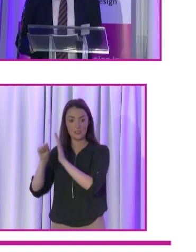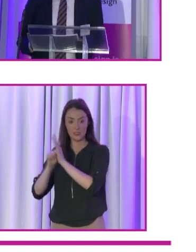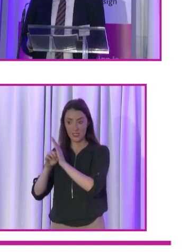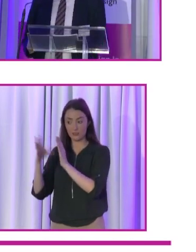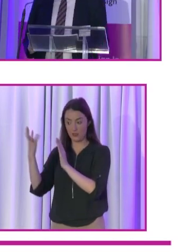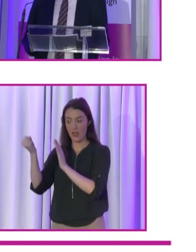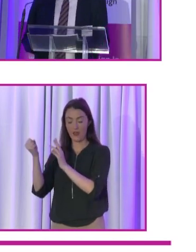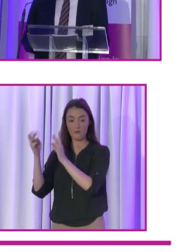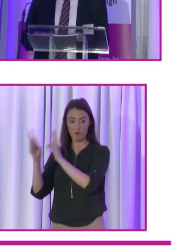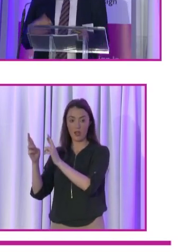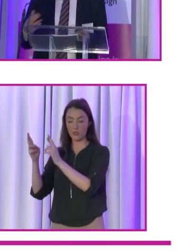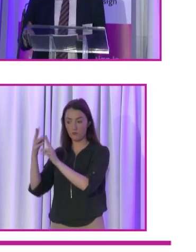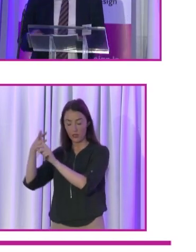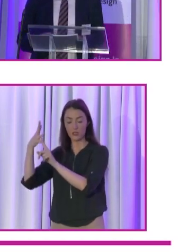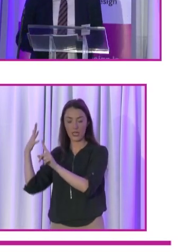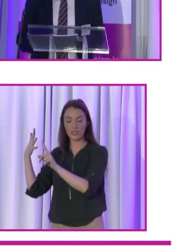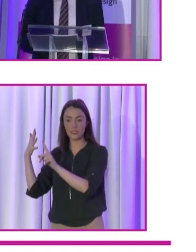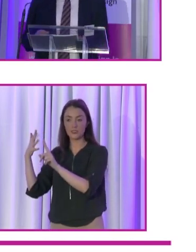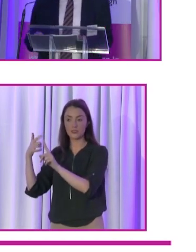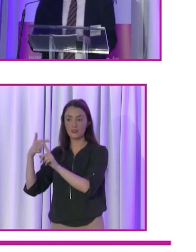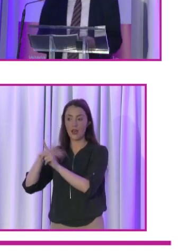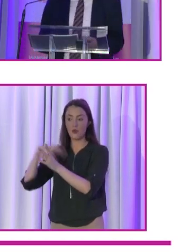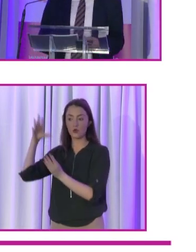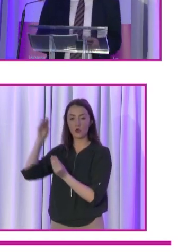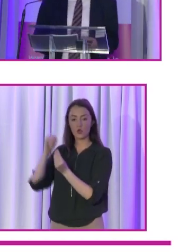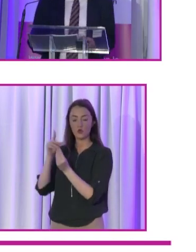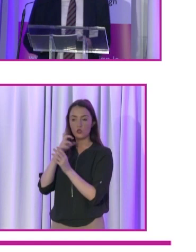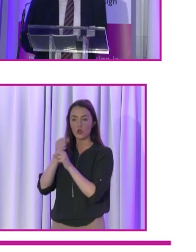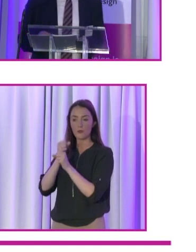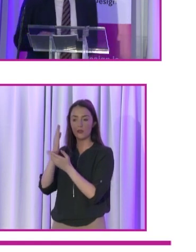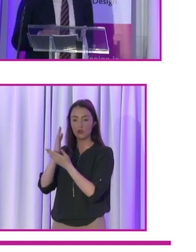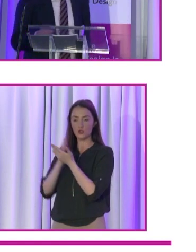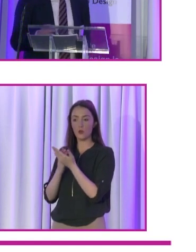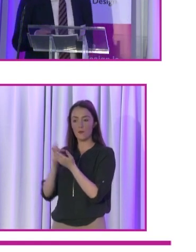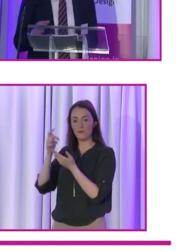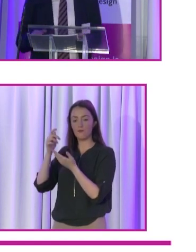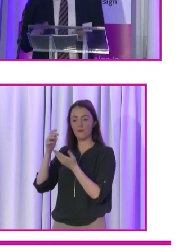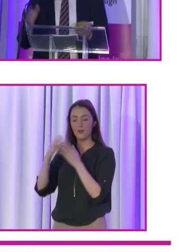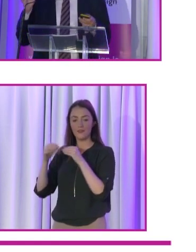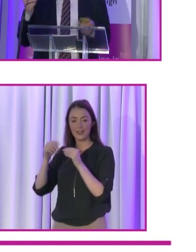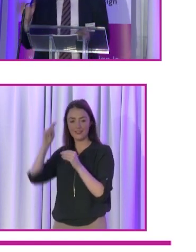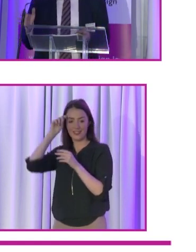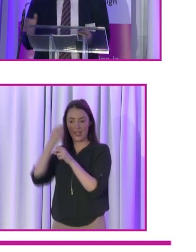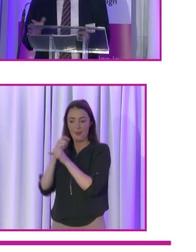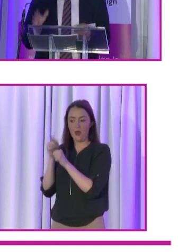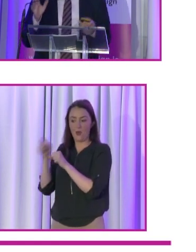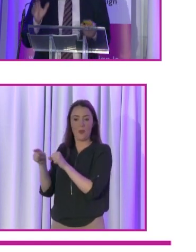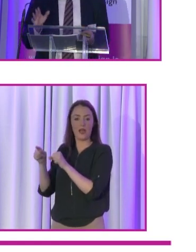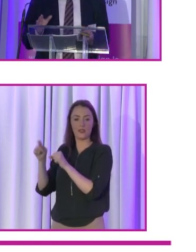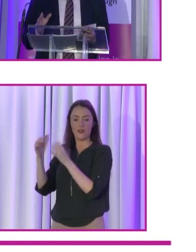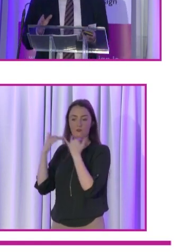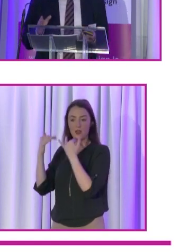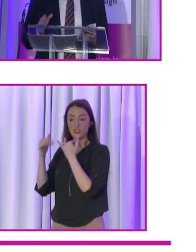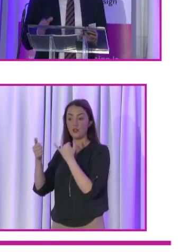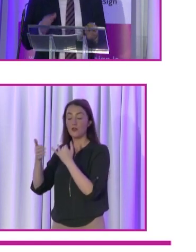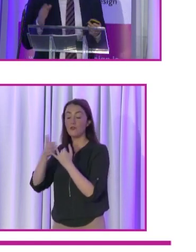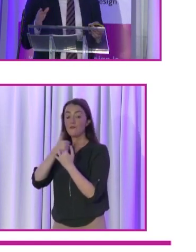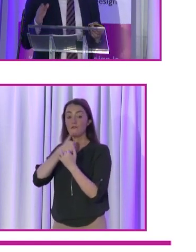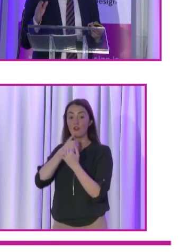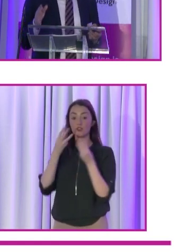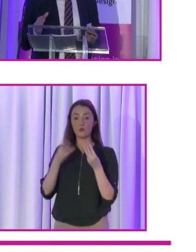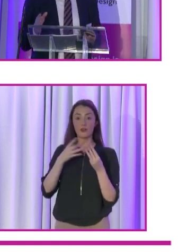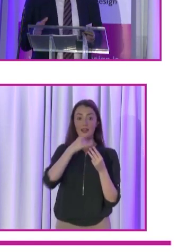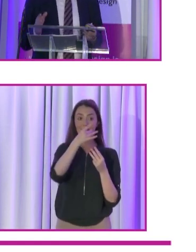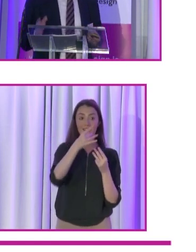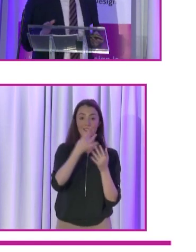is recognized, and I will conclude with some considerations about them. But just first, I wanted to ask you, how